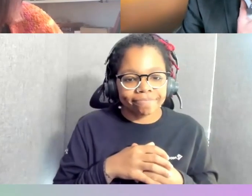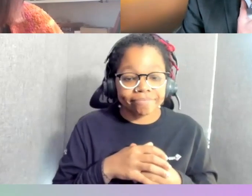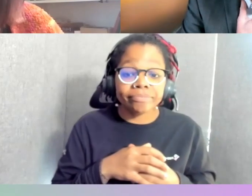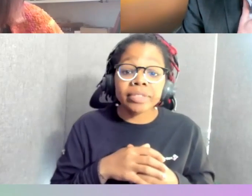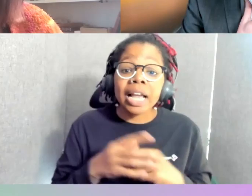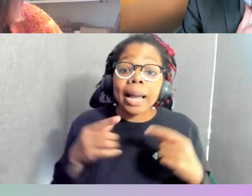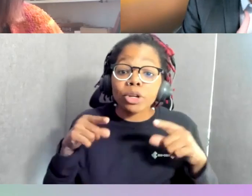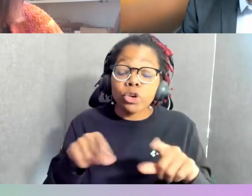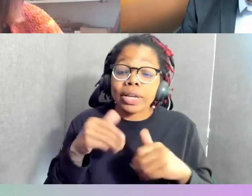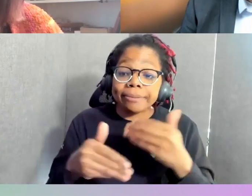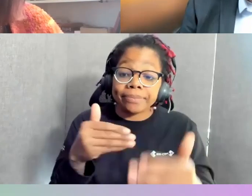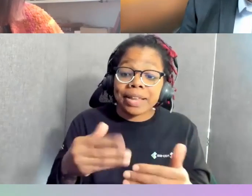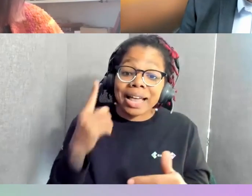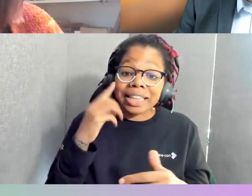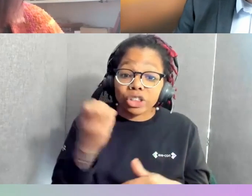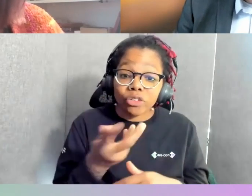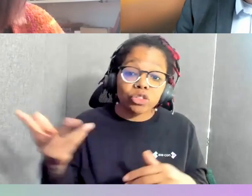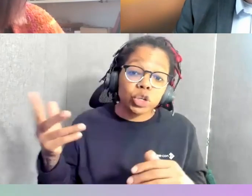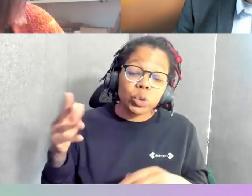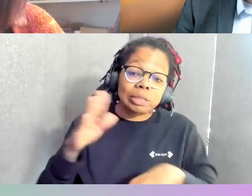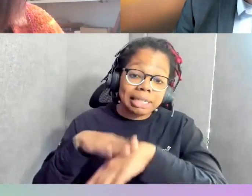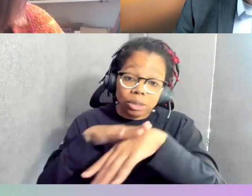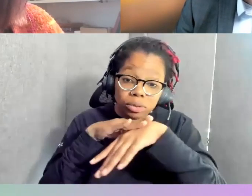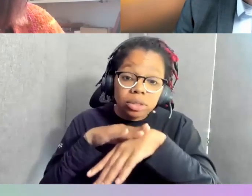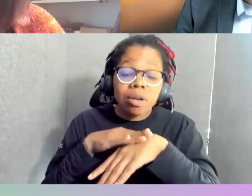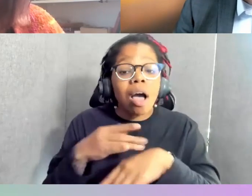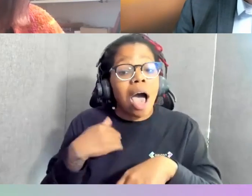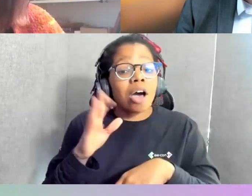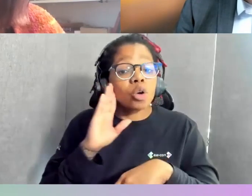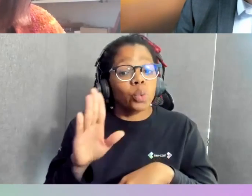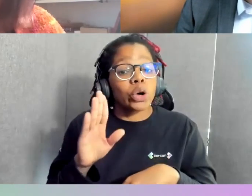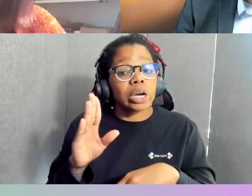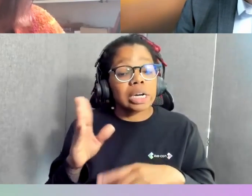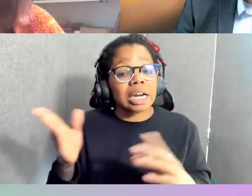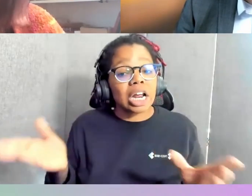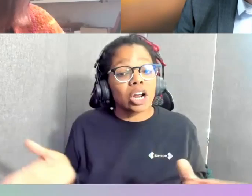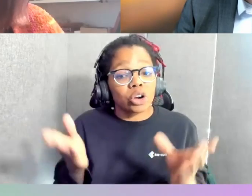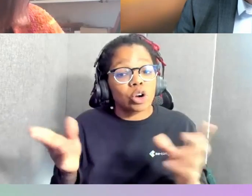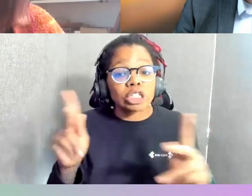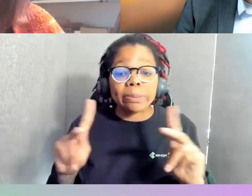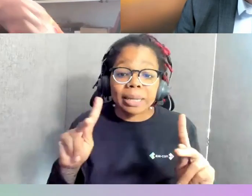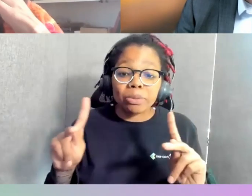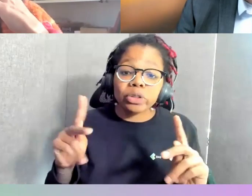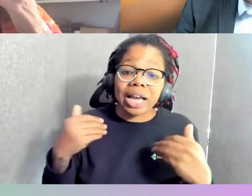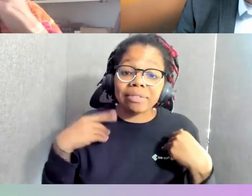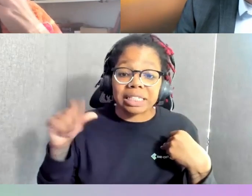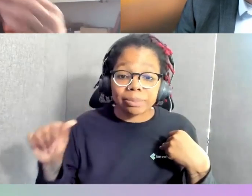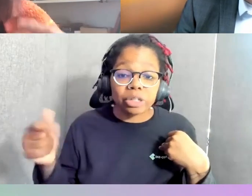In doing that, I think that there are a couple of signals that I would encourage people with disabilities and anybody who wants to